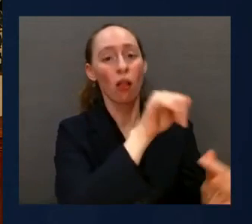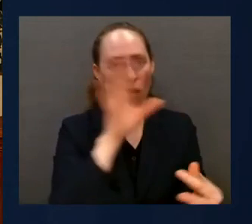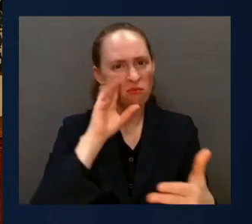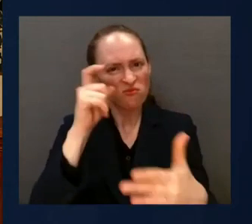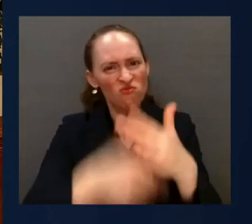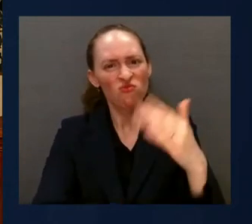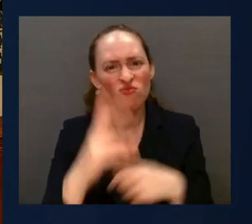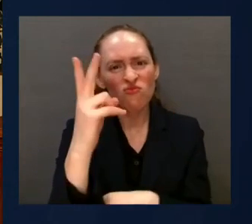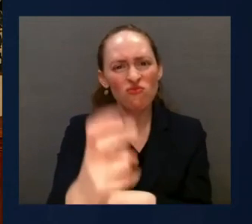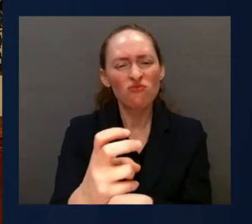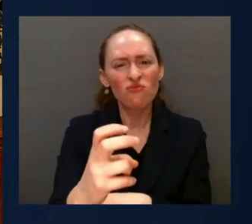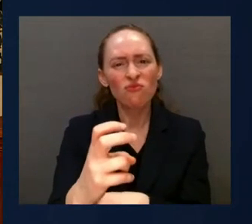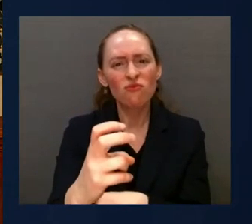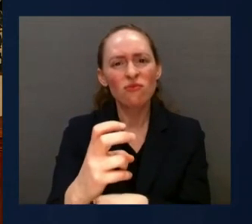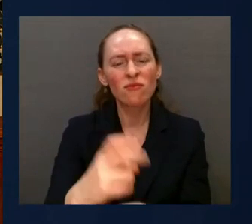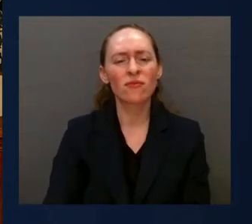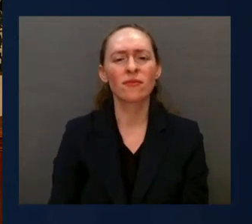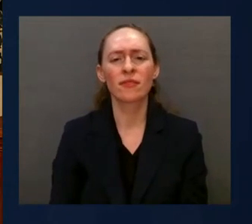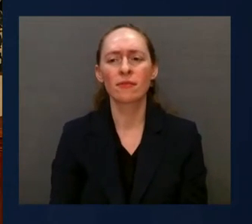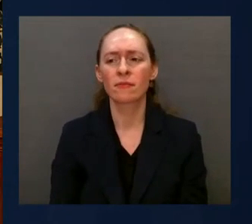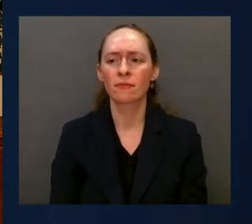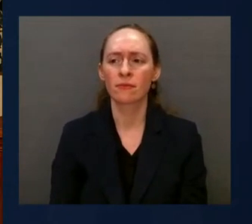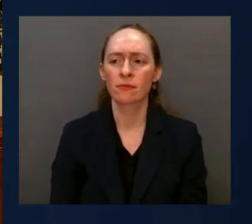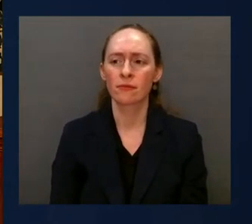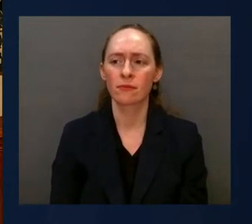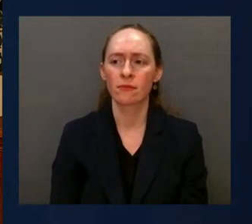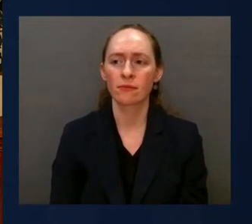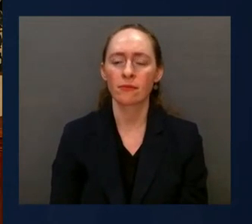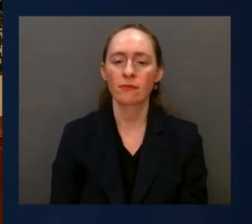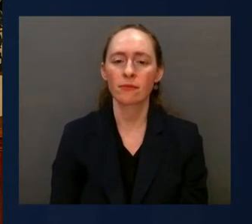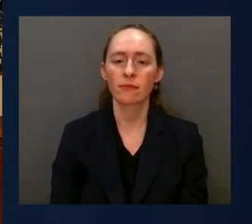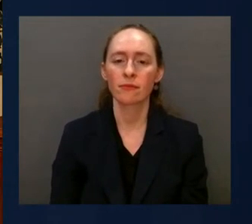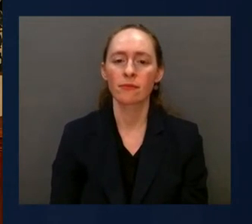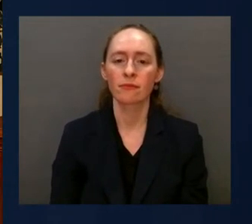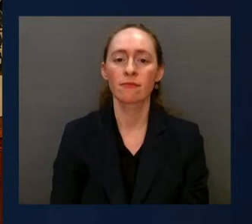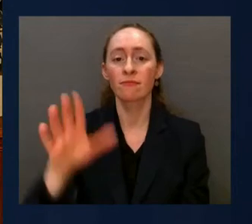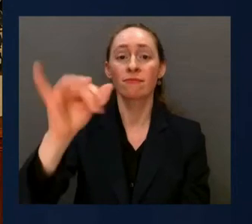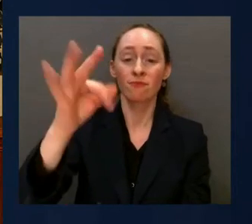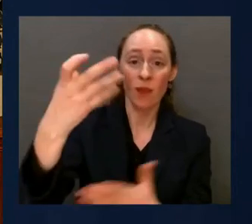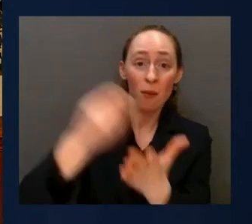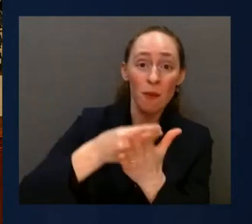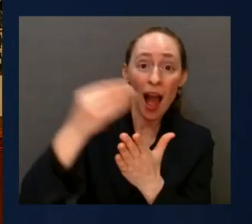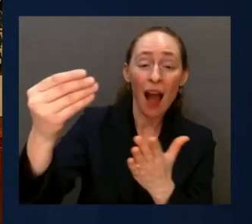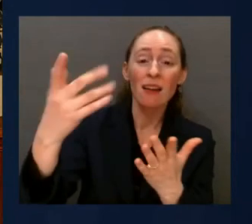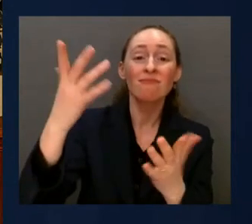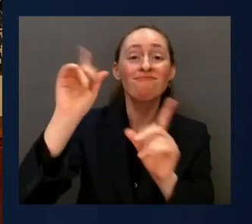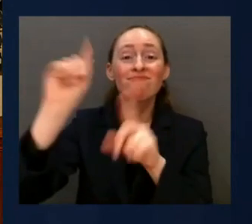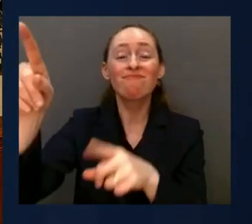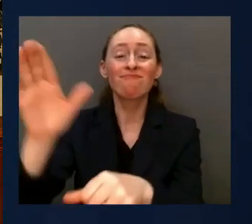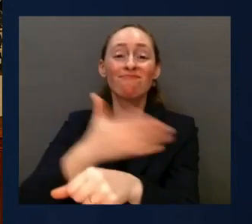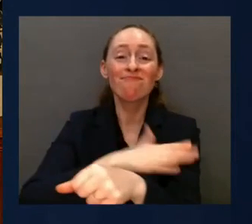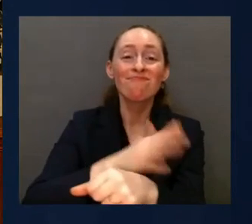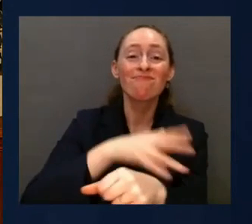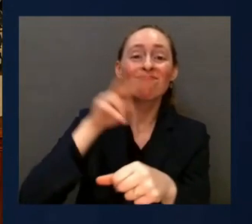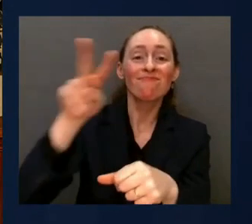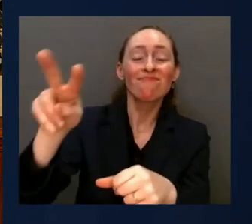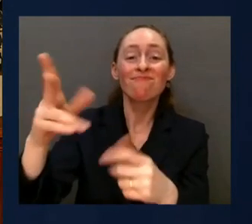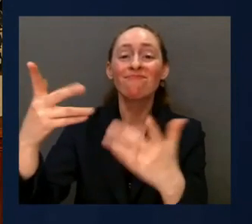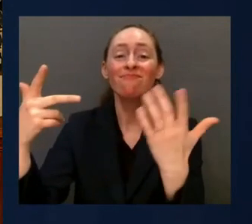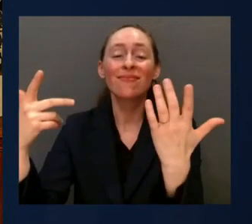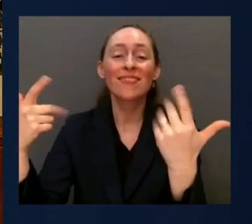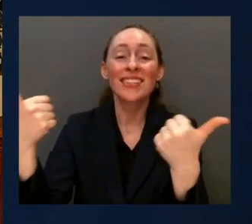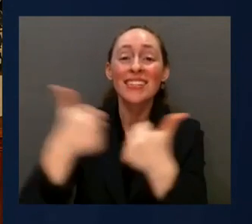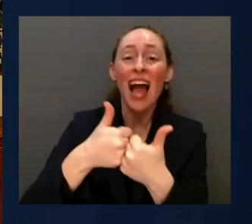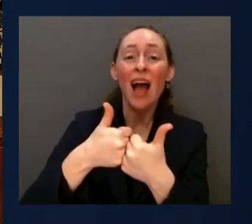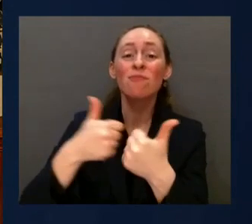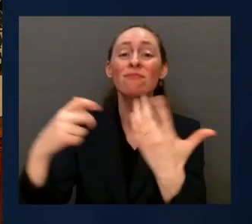events and make companies disclose all the fees up front. And we'll prohibit airlines from charging $50 round trip for family just to